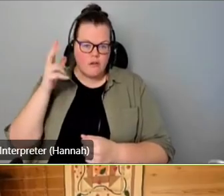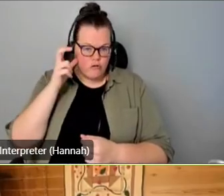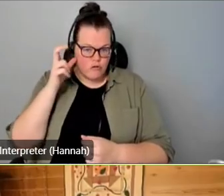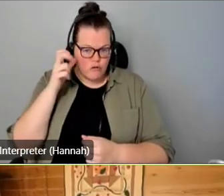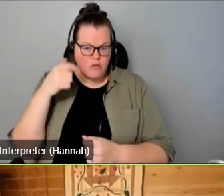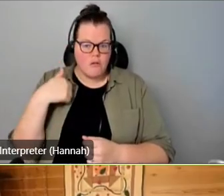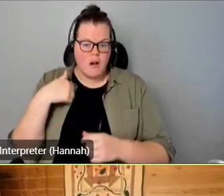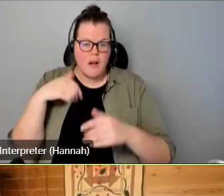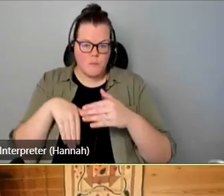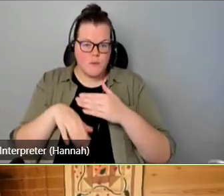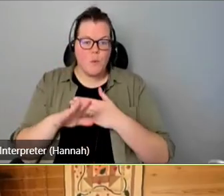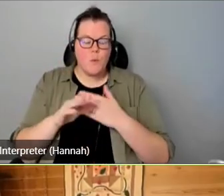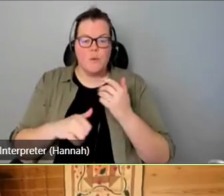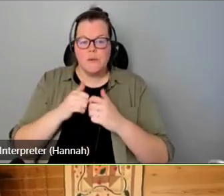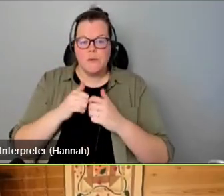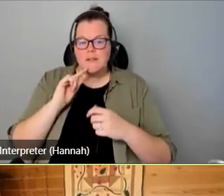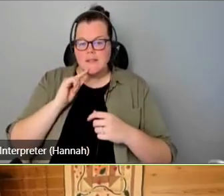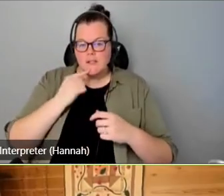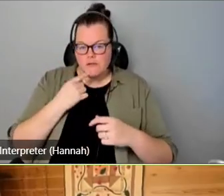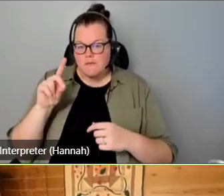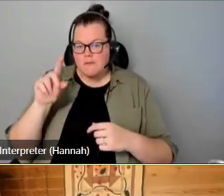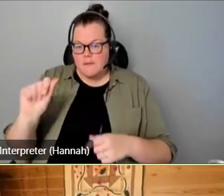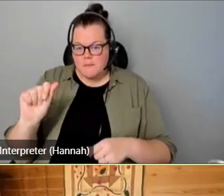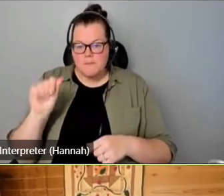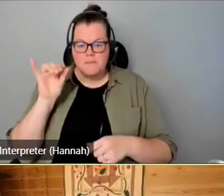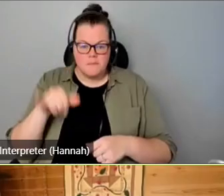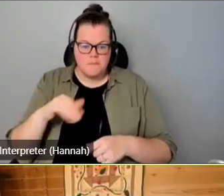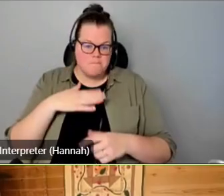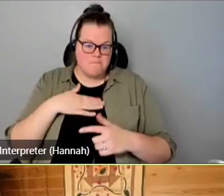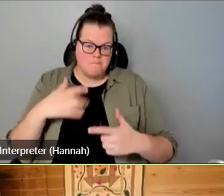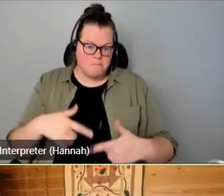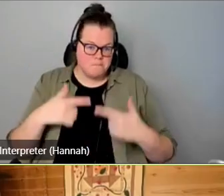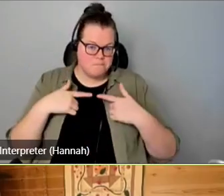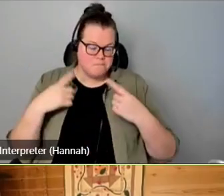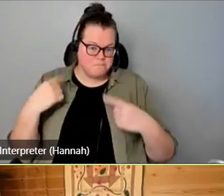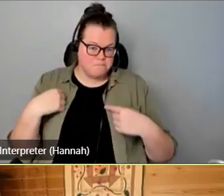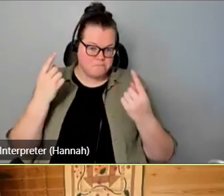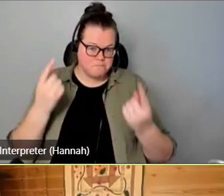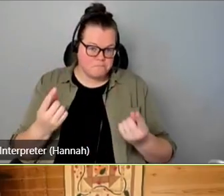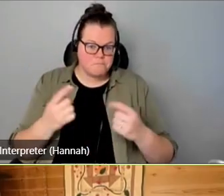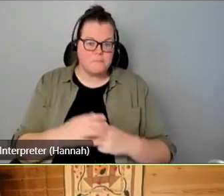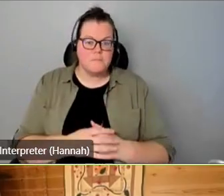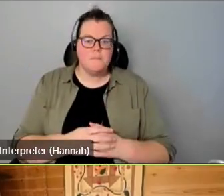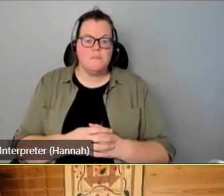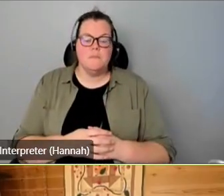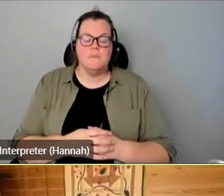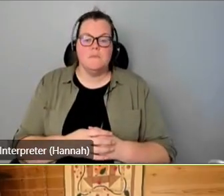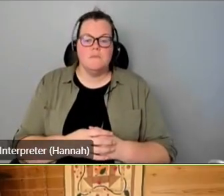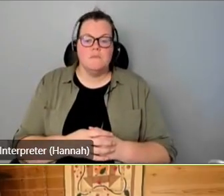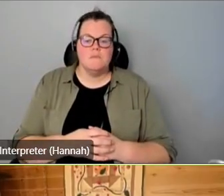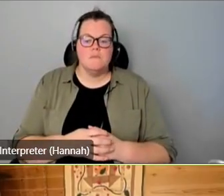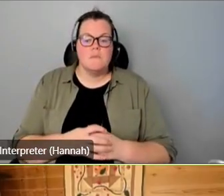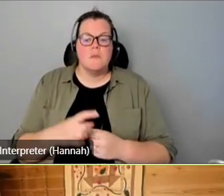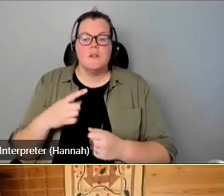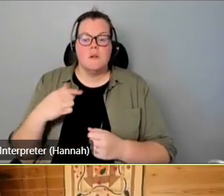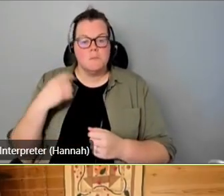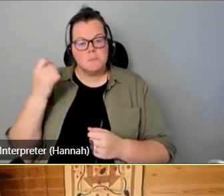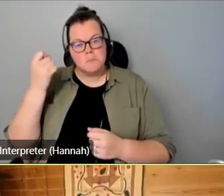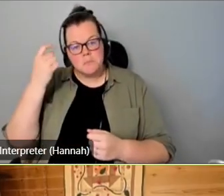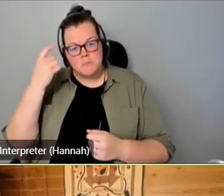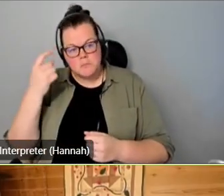born with a serious disability, and that's been my life. So I understand when you say we want to be